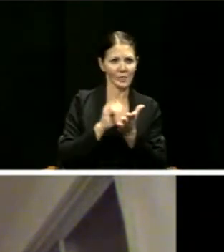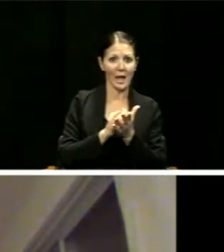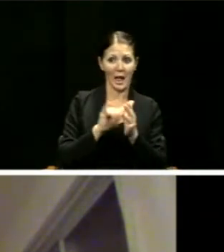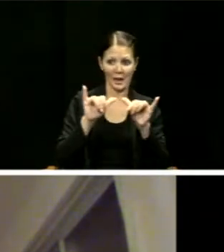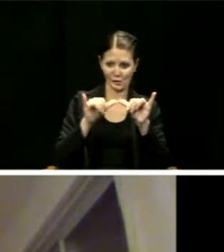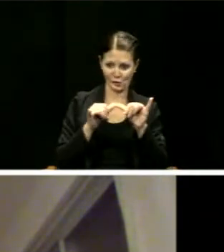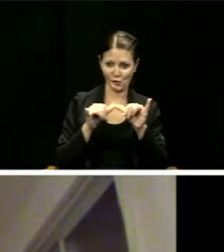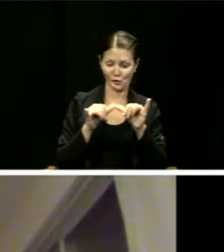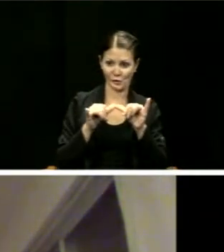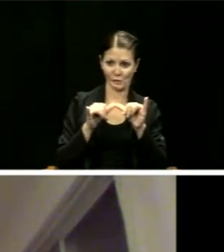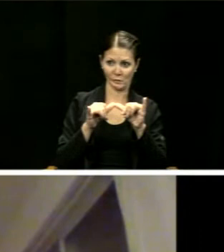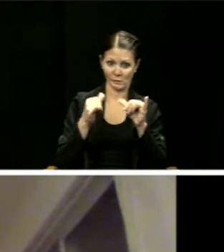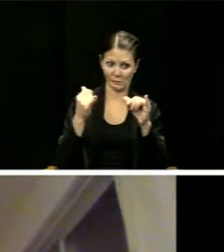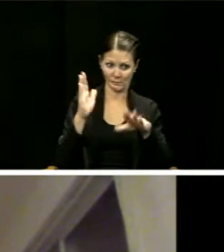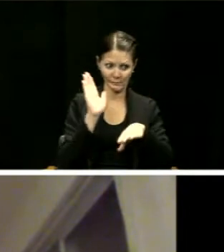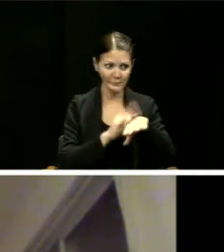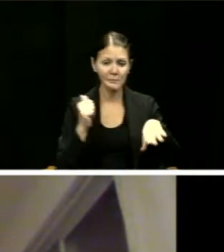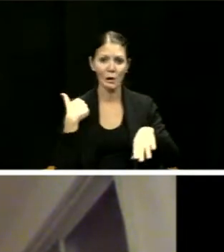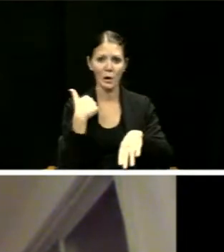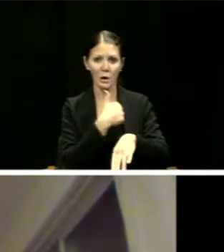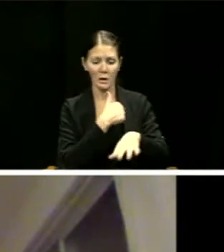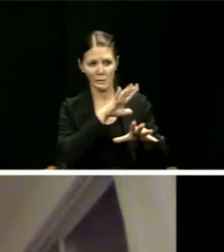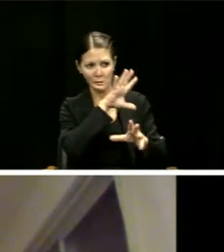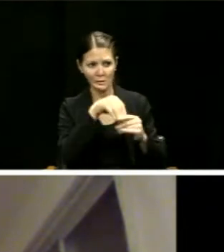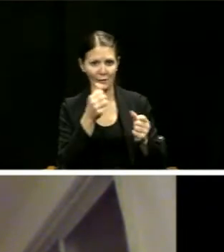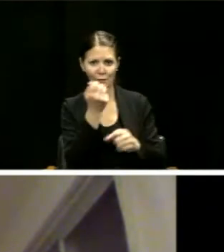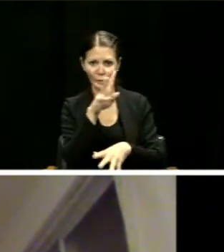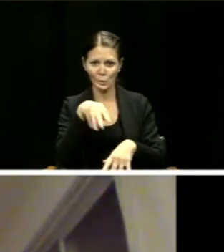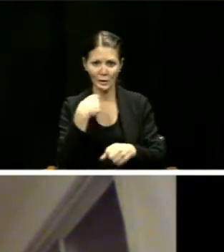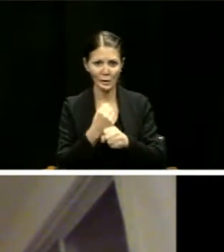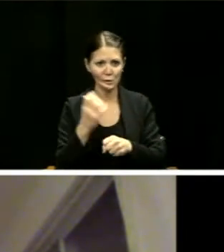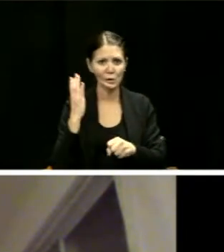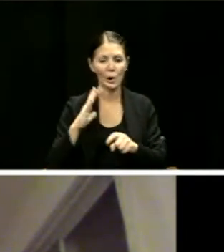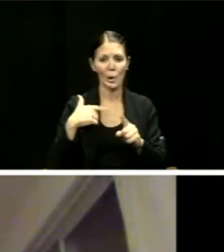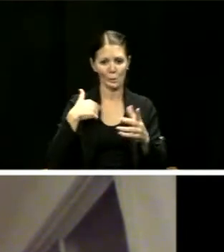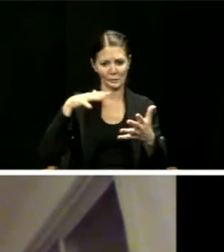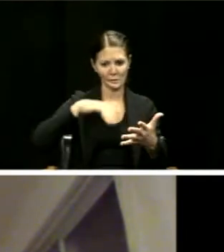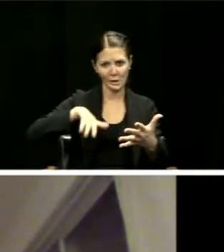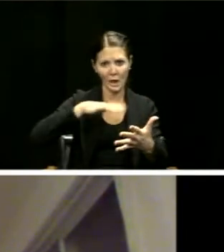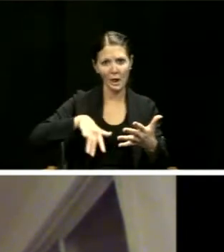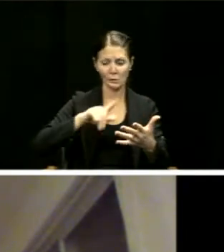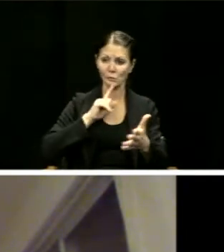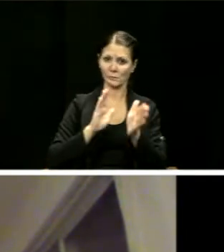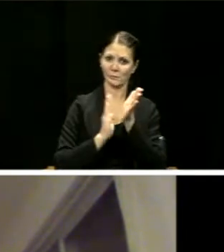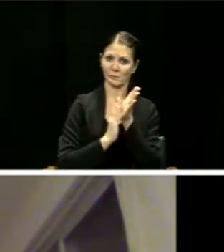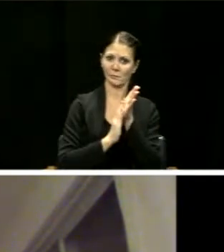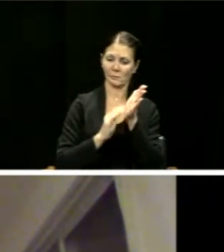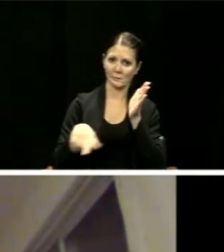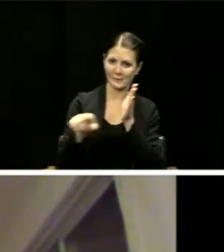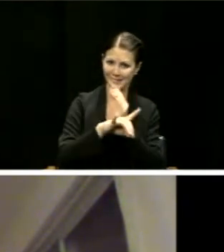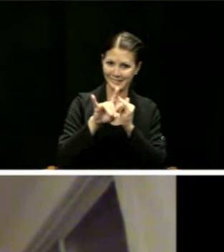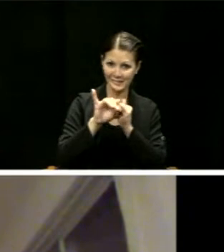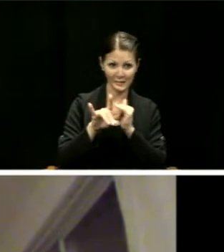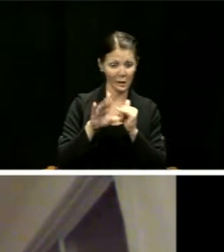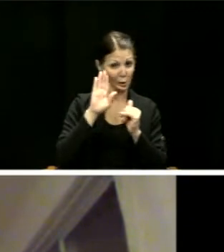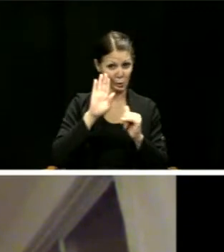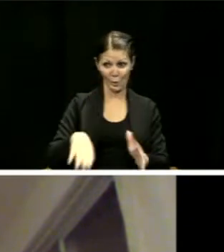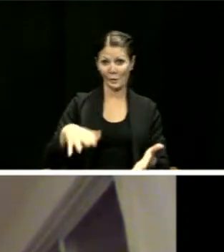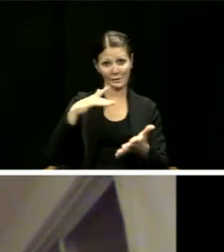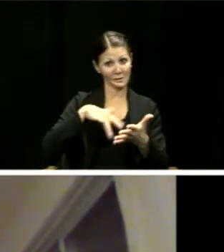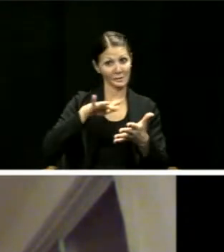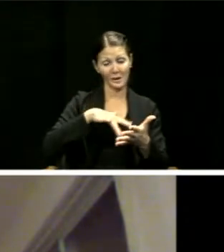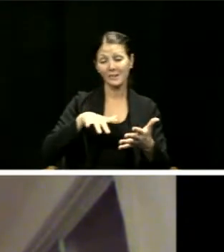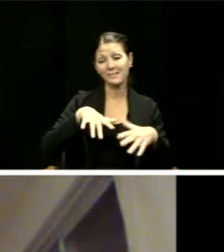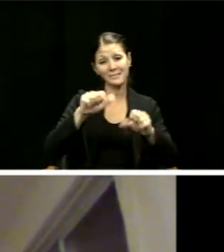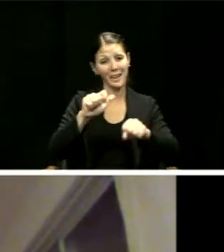engineers' attention a few years ago. They embarked on this study. I applaud them for embarking on the study. Studies take time,